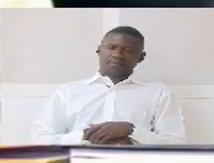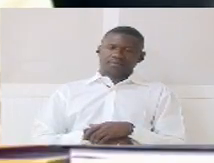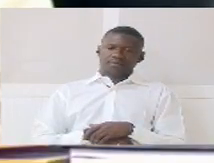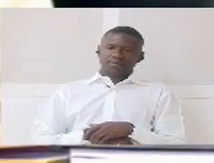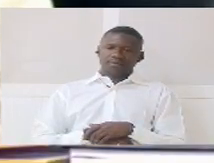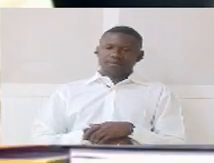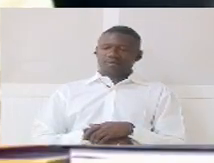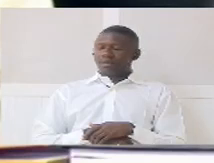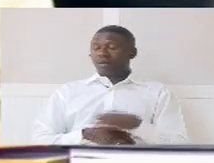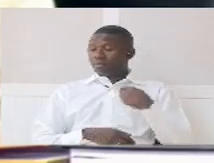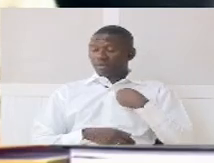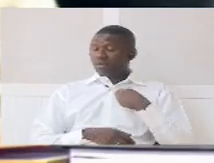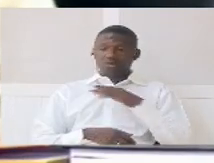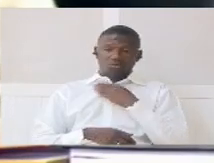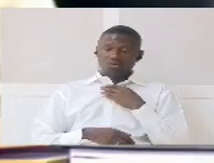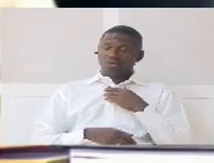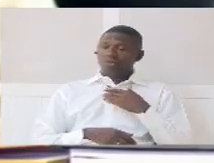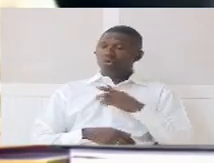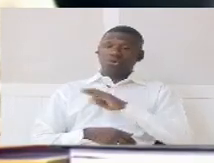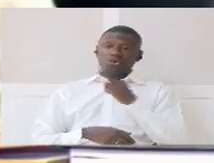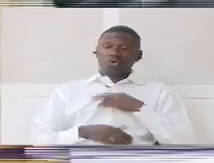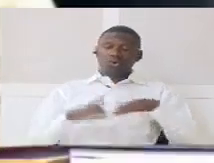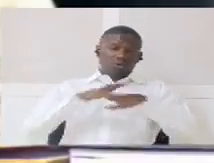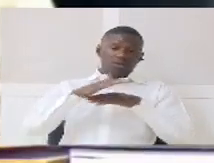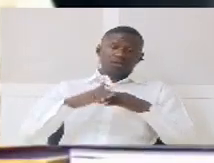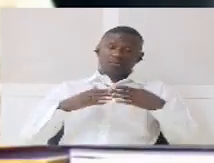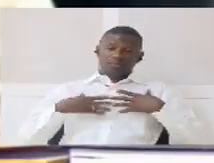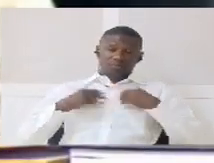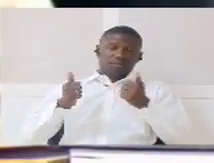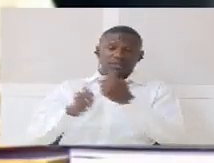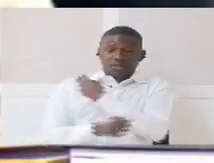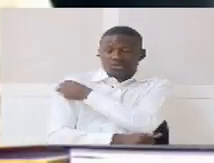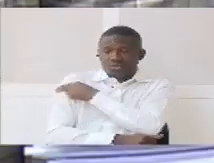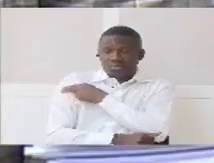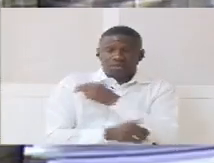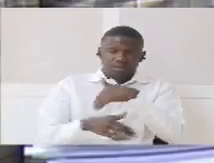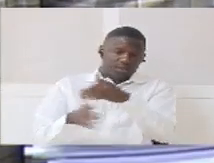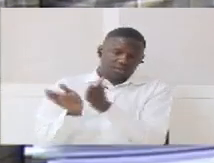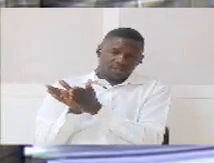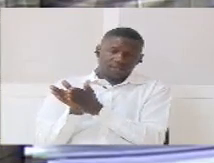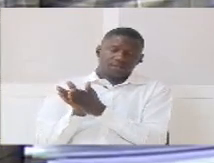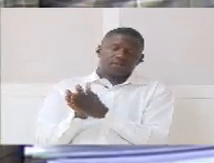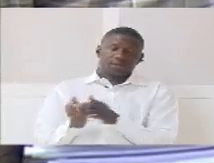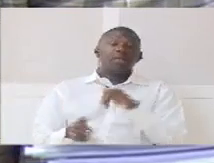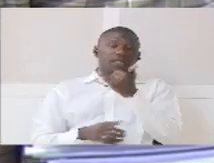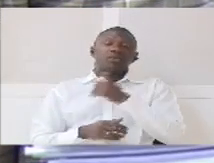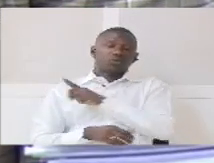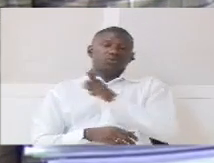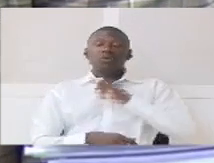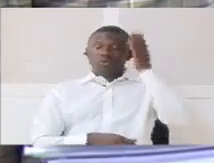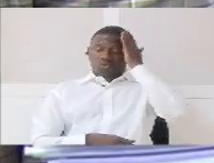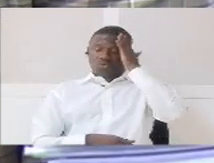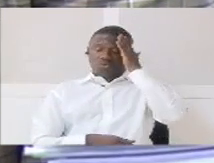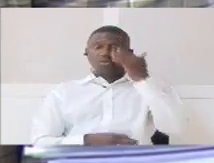You know, I am not on the medical side. Mr. Korta, we know you are not from the medic side. Yes. Just answer